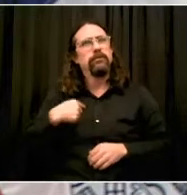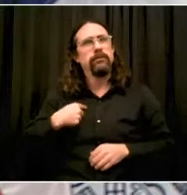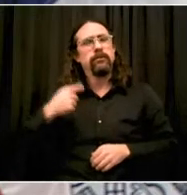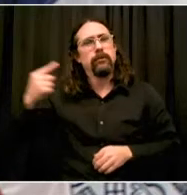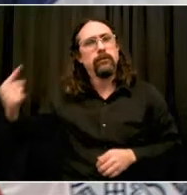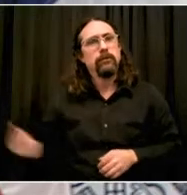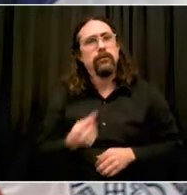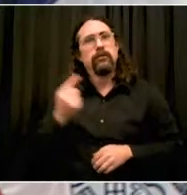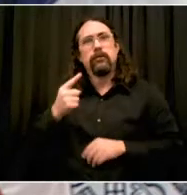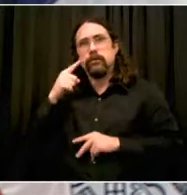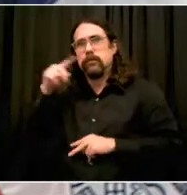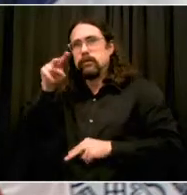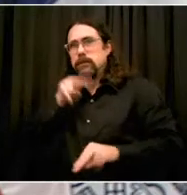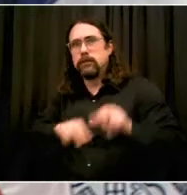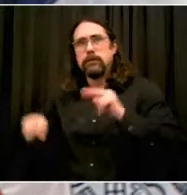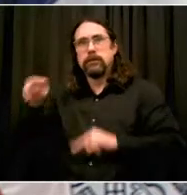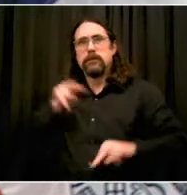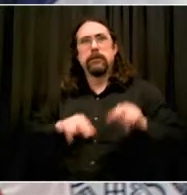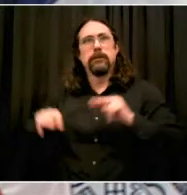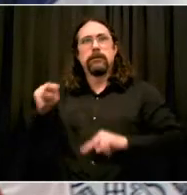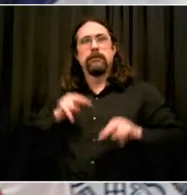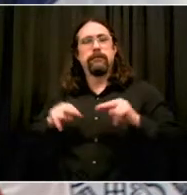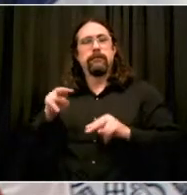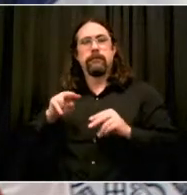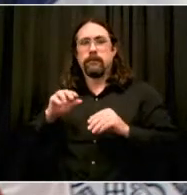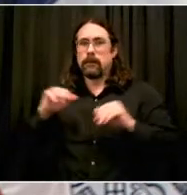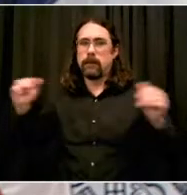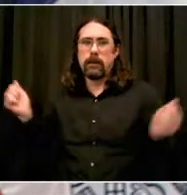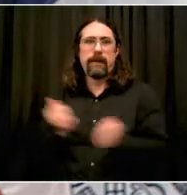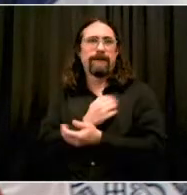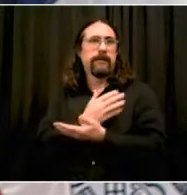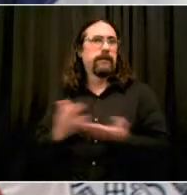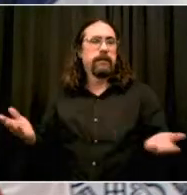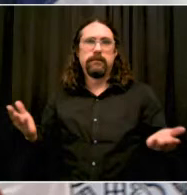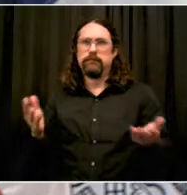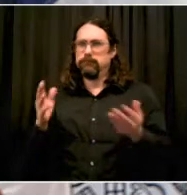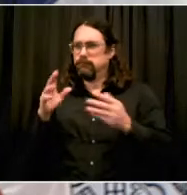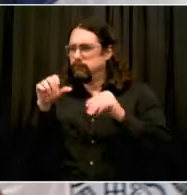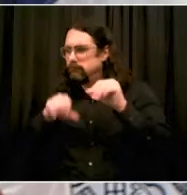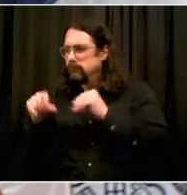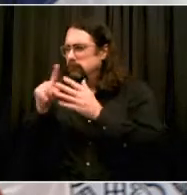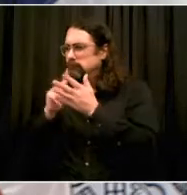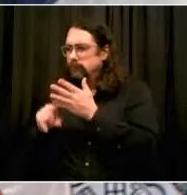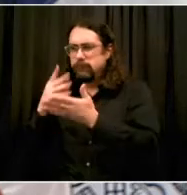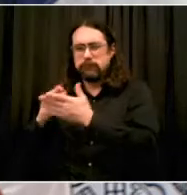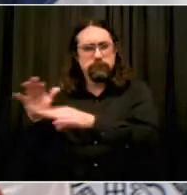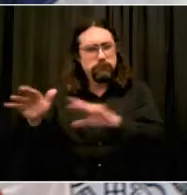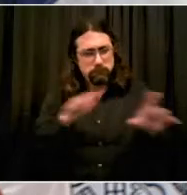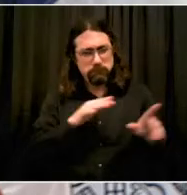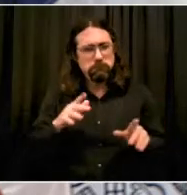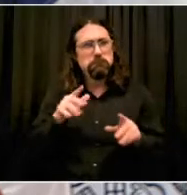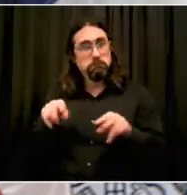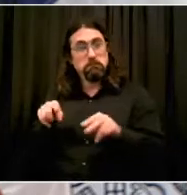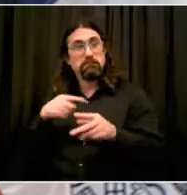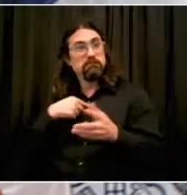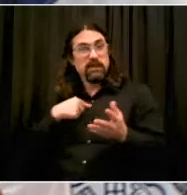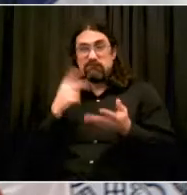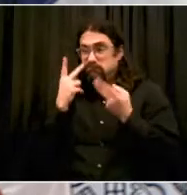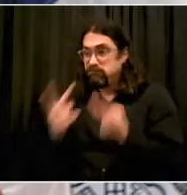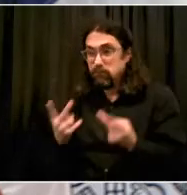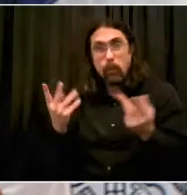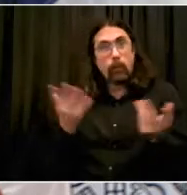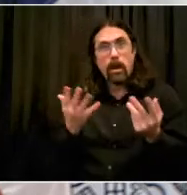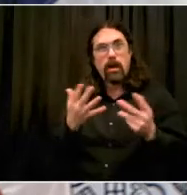school systems are handled in general. They're not run by any state, they're run by localities. But on the question of the